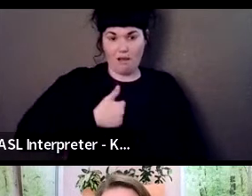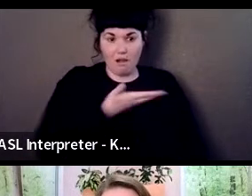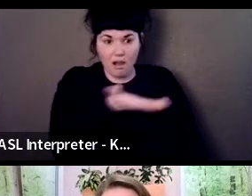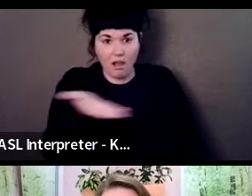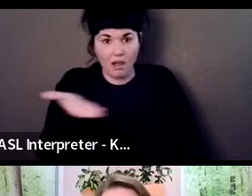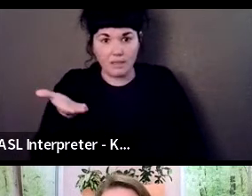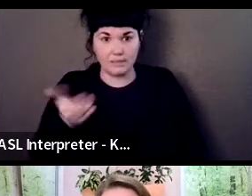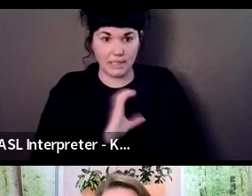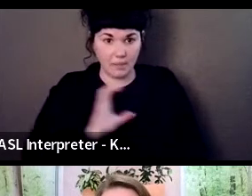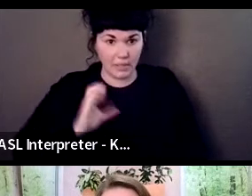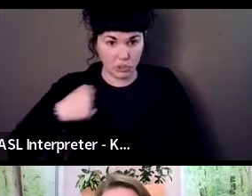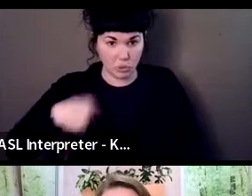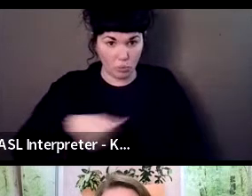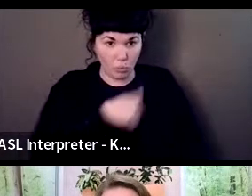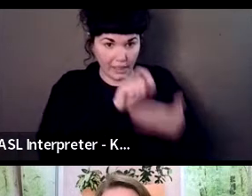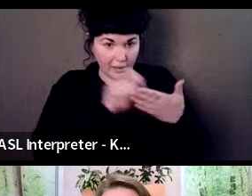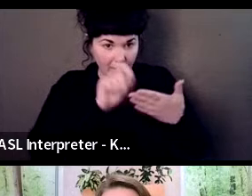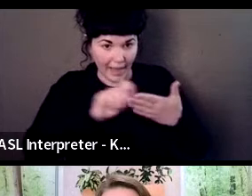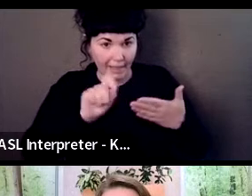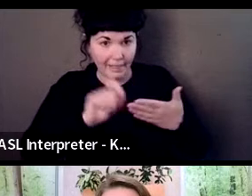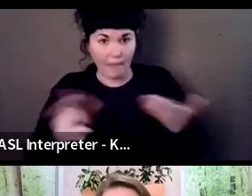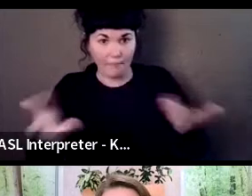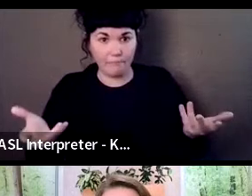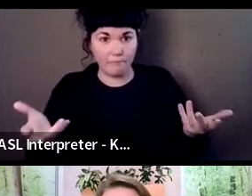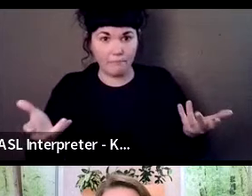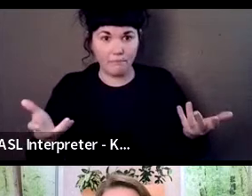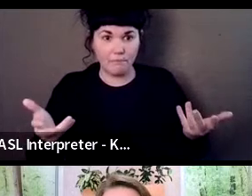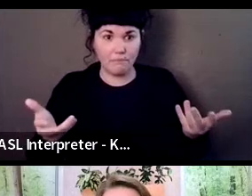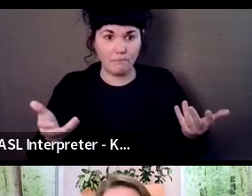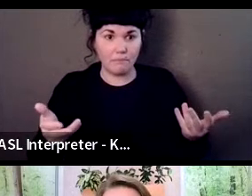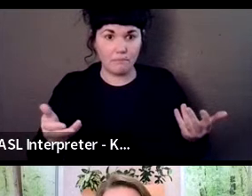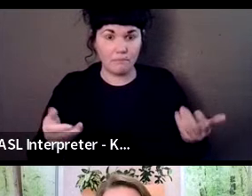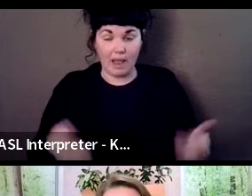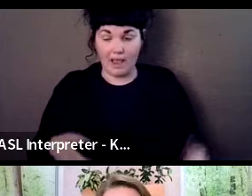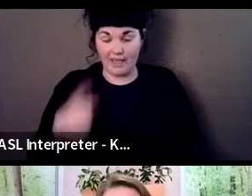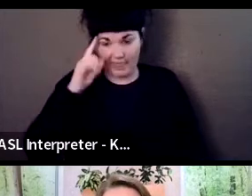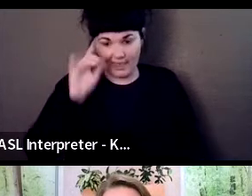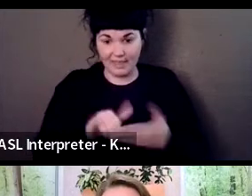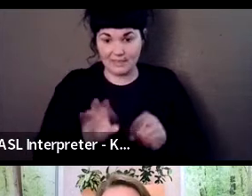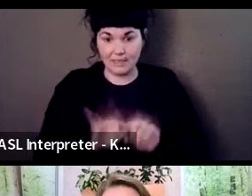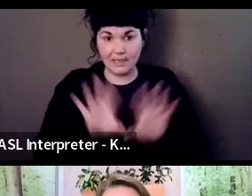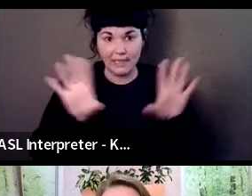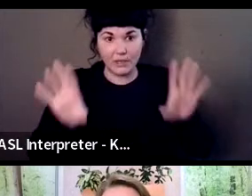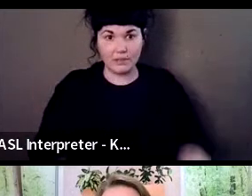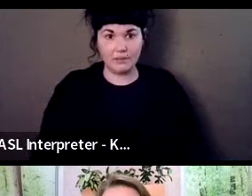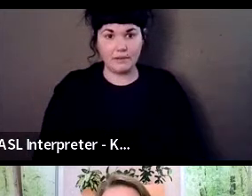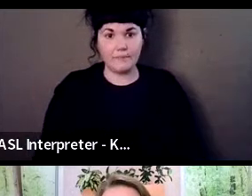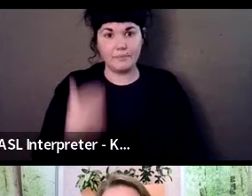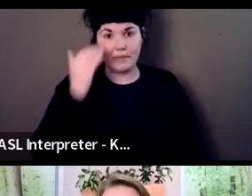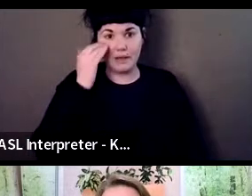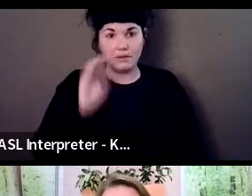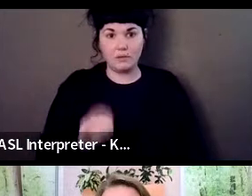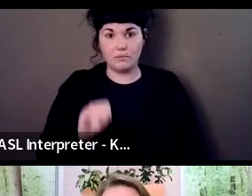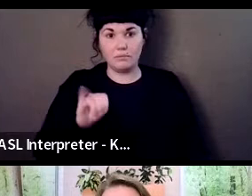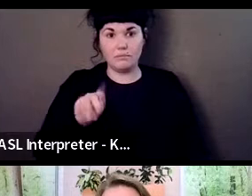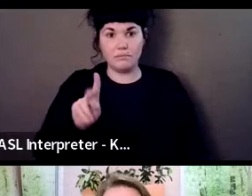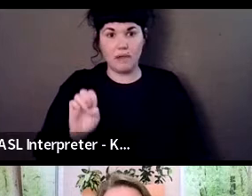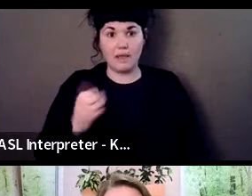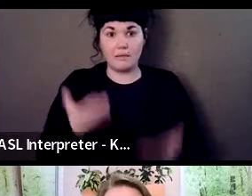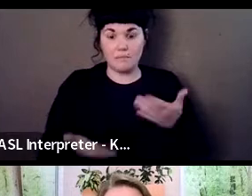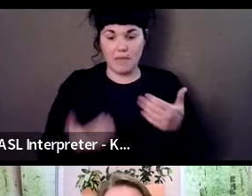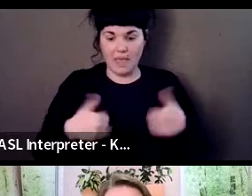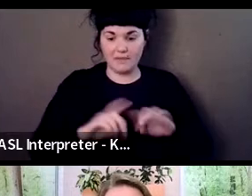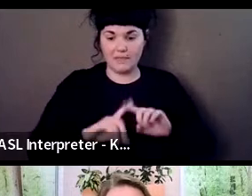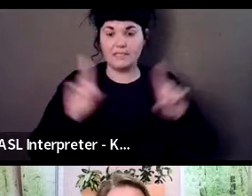them. I think that's clear. I know that Mike may have a different take on that.